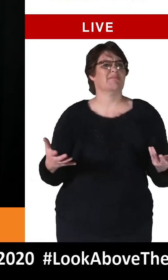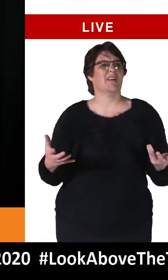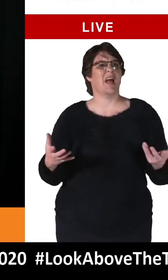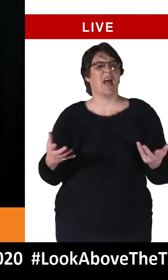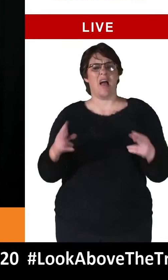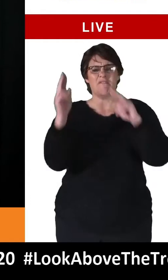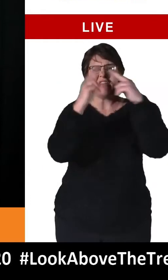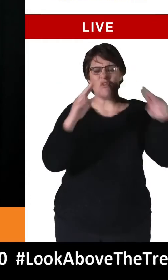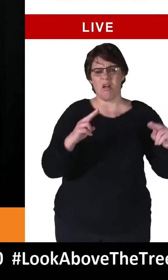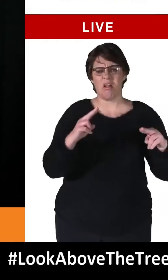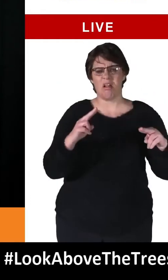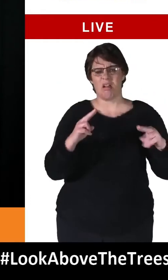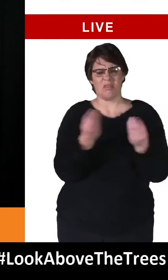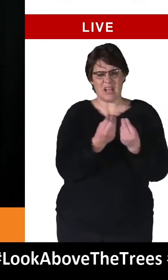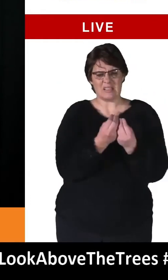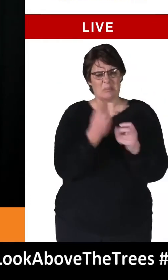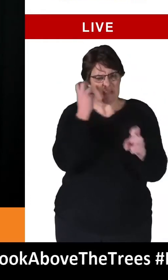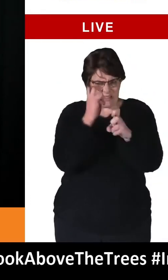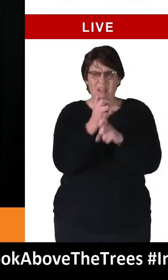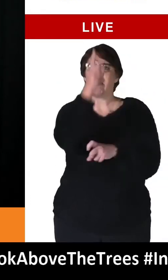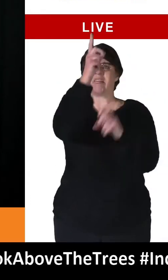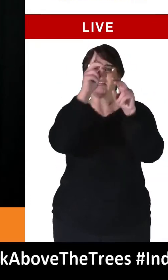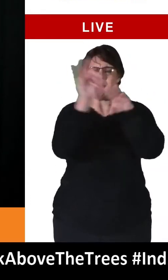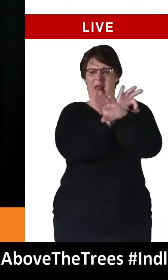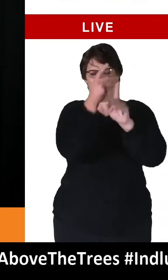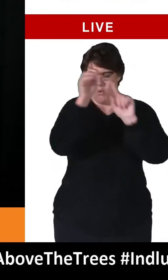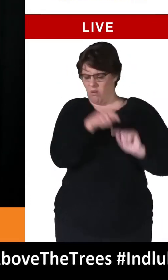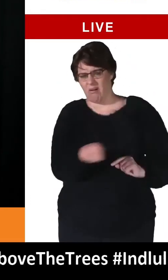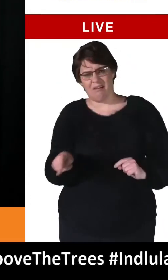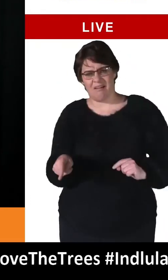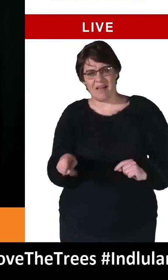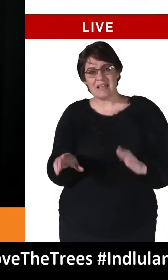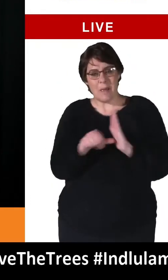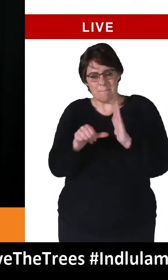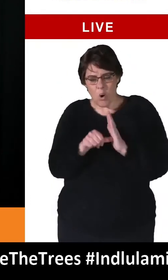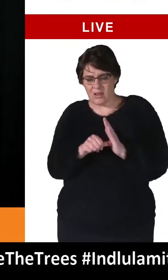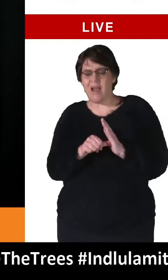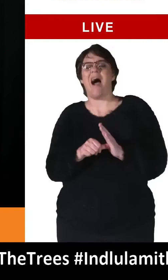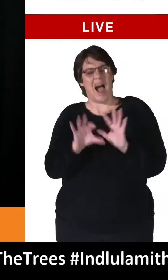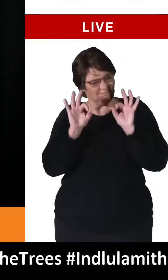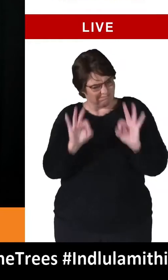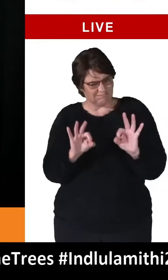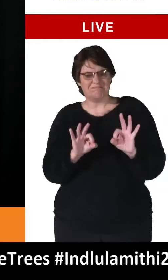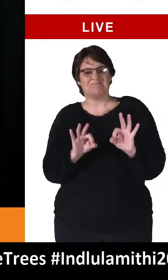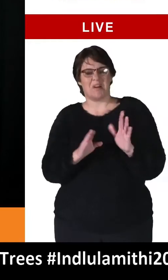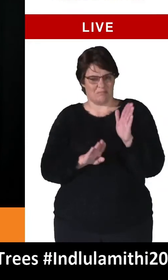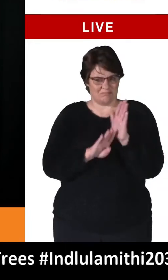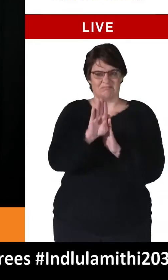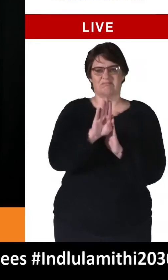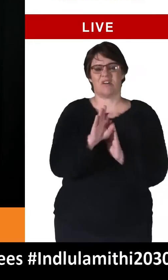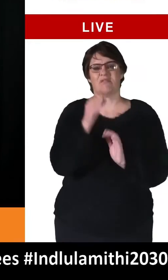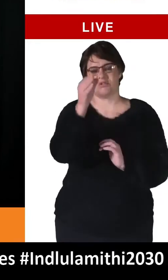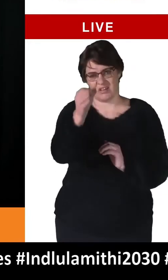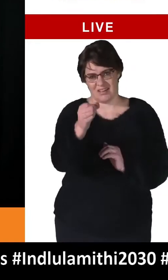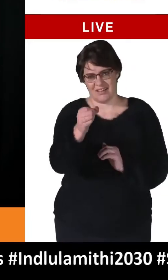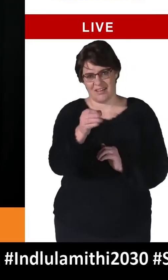semi-federal powers is difficult. So it is important for us to say it is a step in the right direction, and we wish